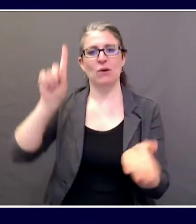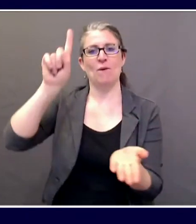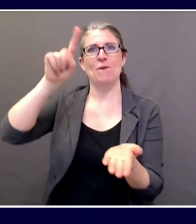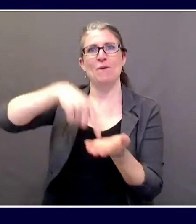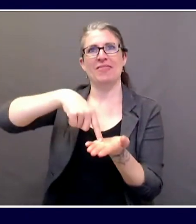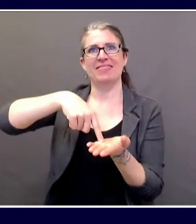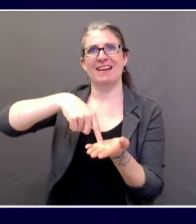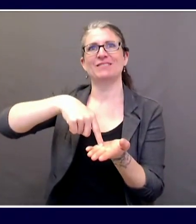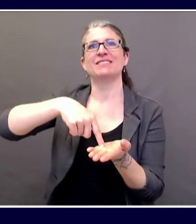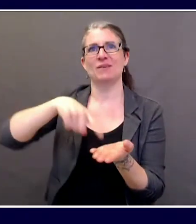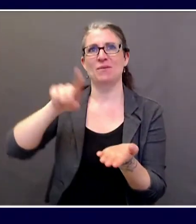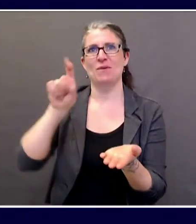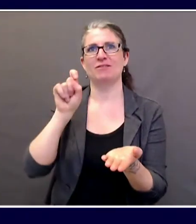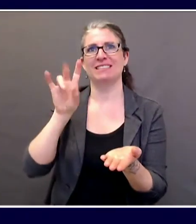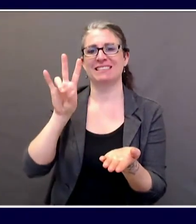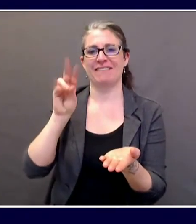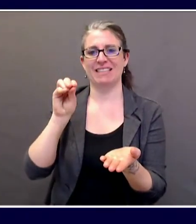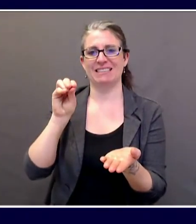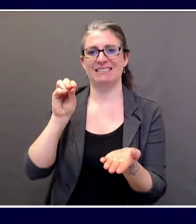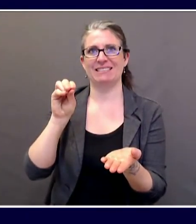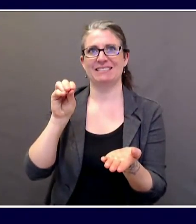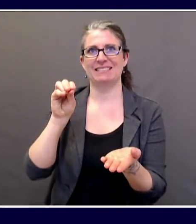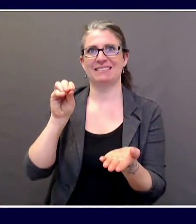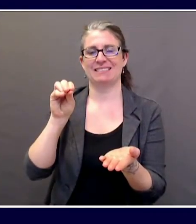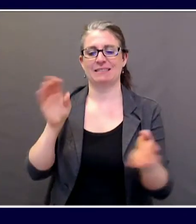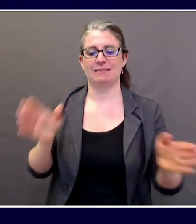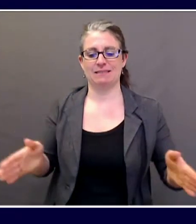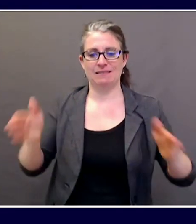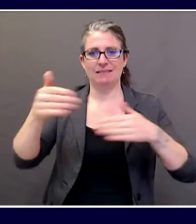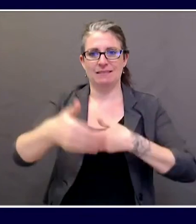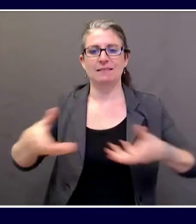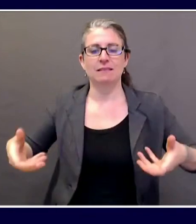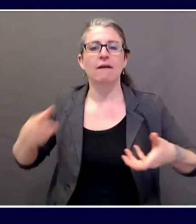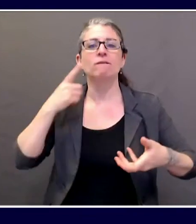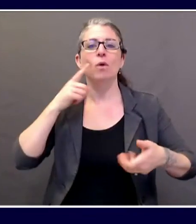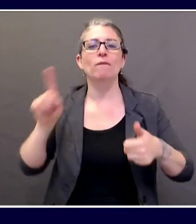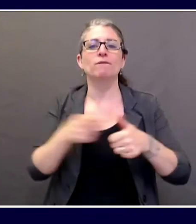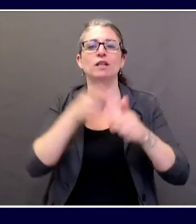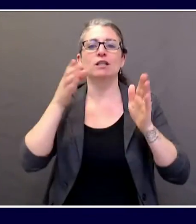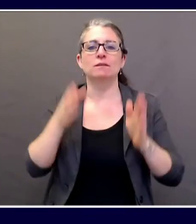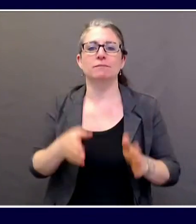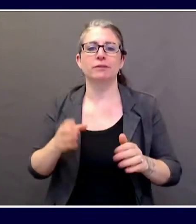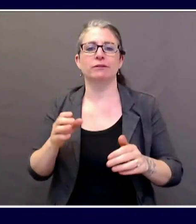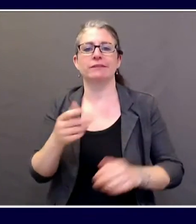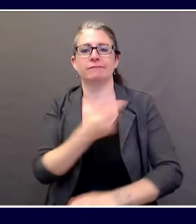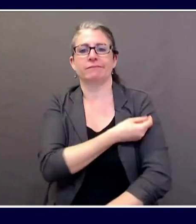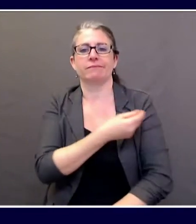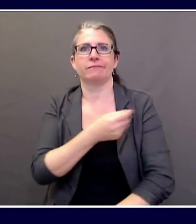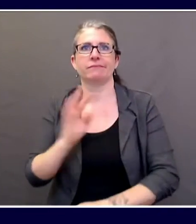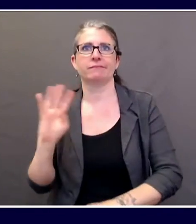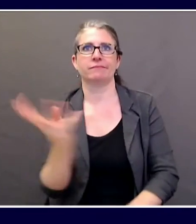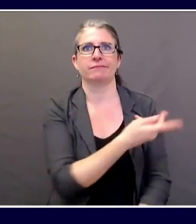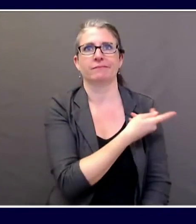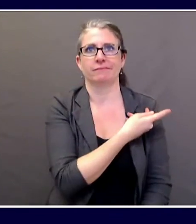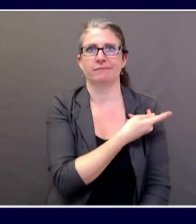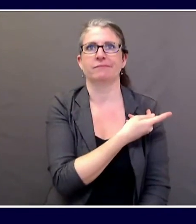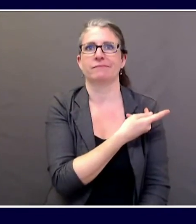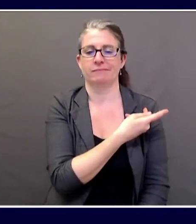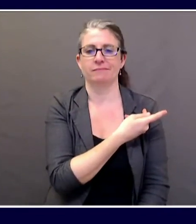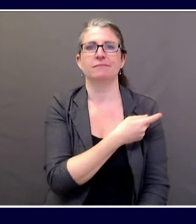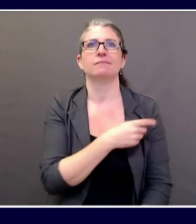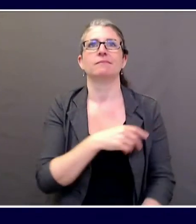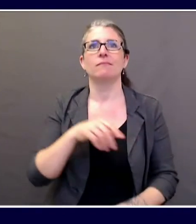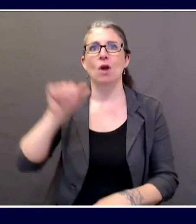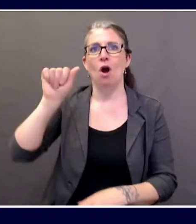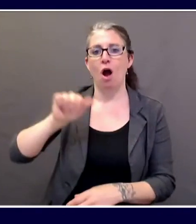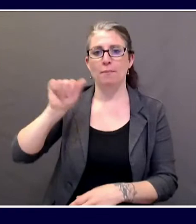1,170 first doses. Okay. Generally, and this is for the Auburn Mall Central Maine Medical Center site. Generally, they